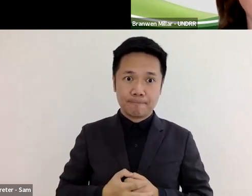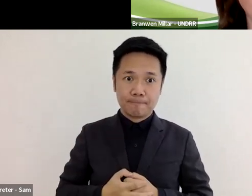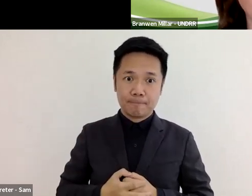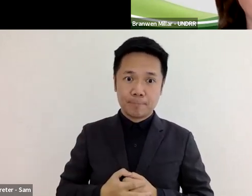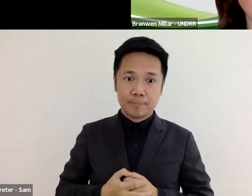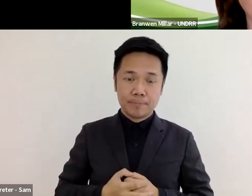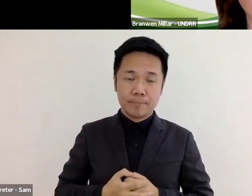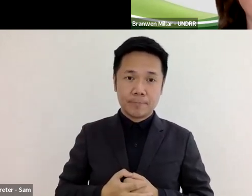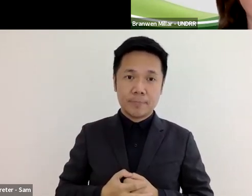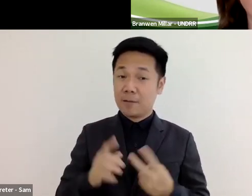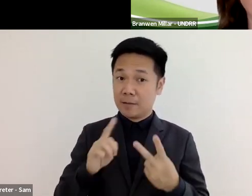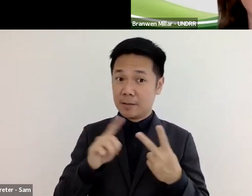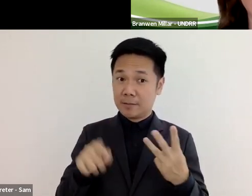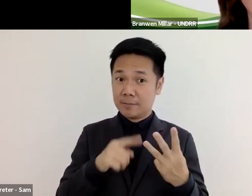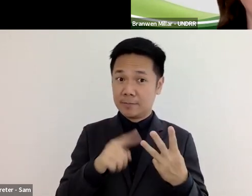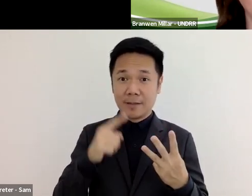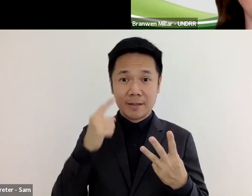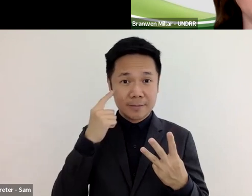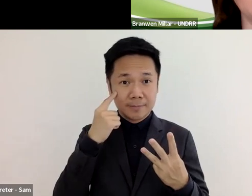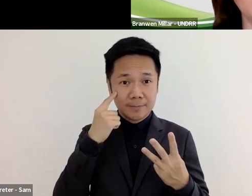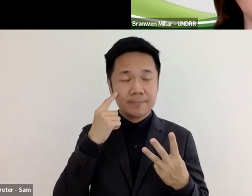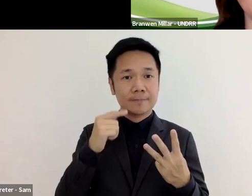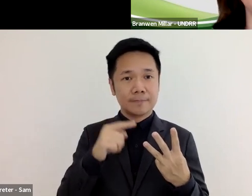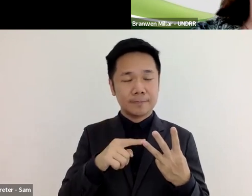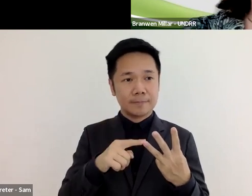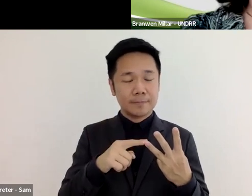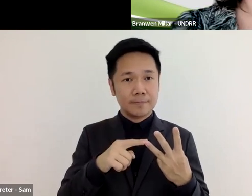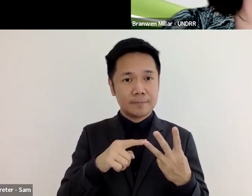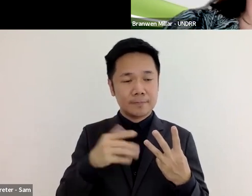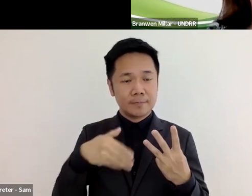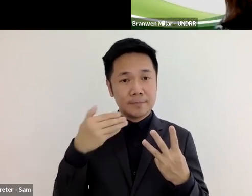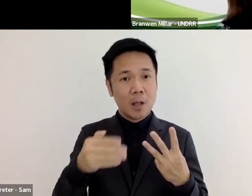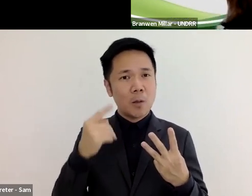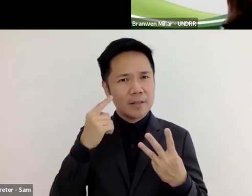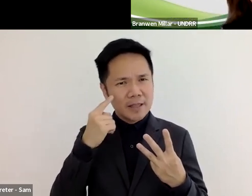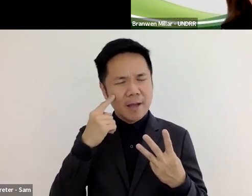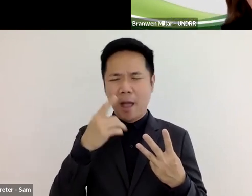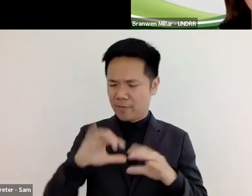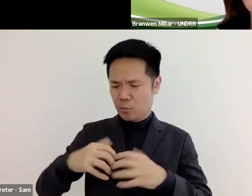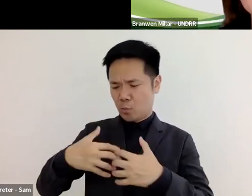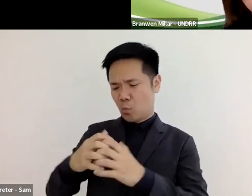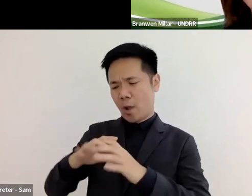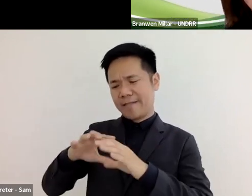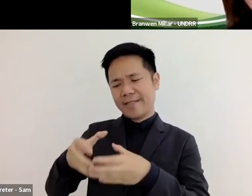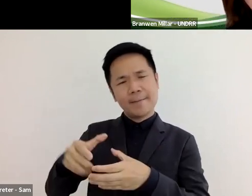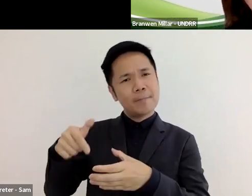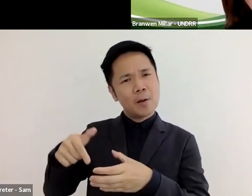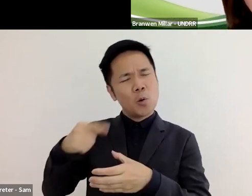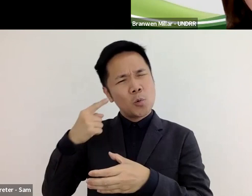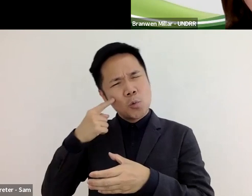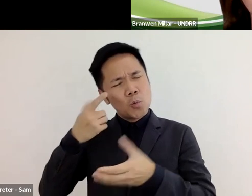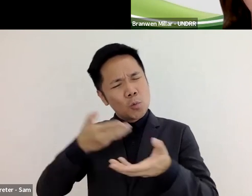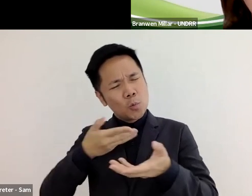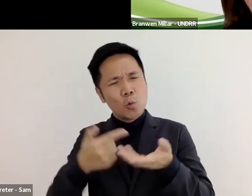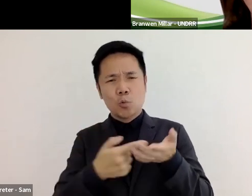to bring the voice of women and their experience. Annually, we create a supportive forums to Women National